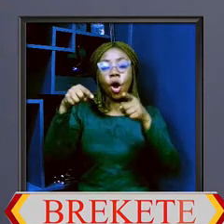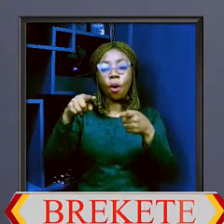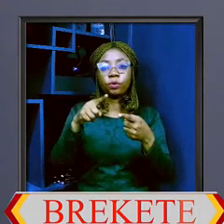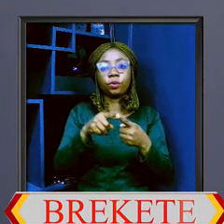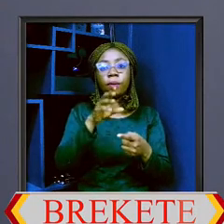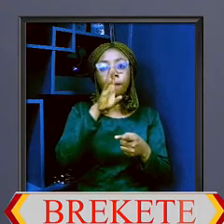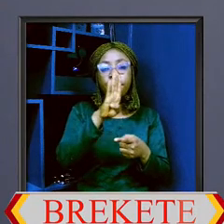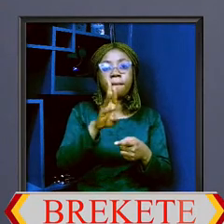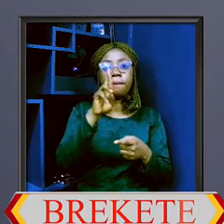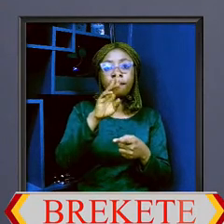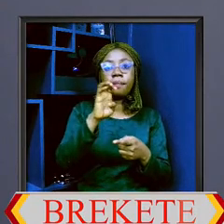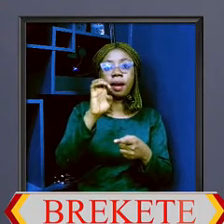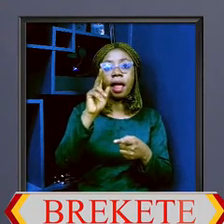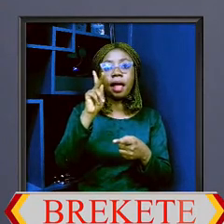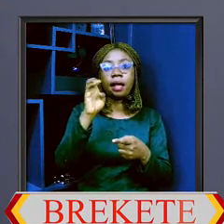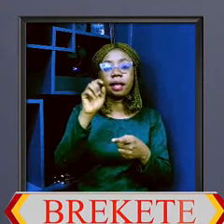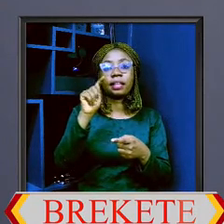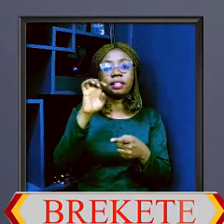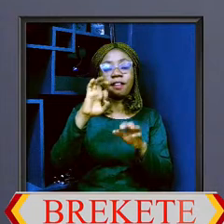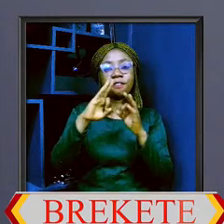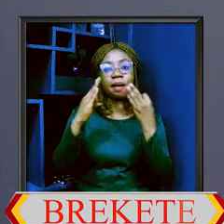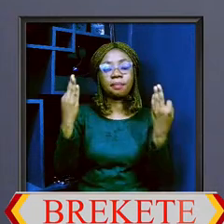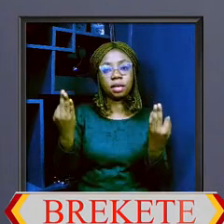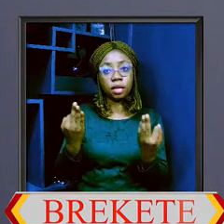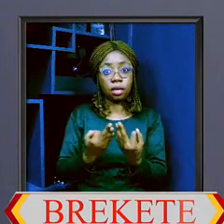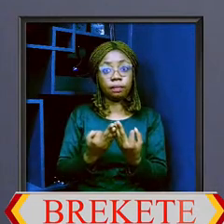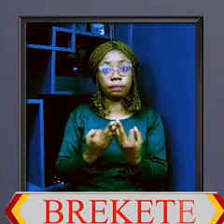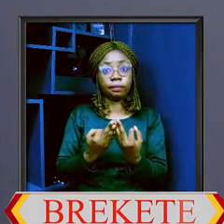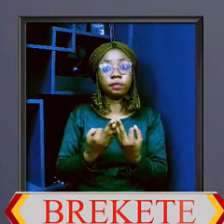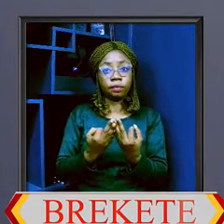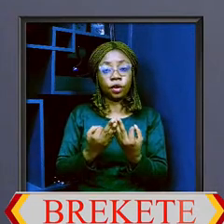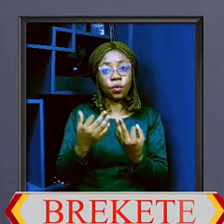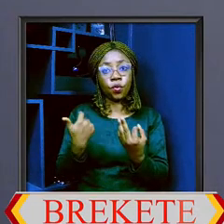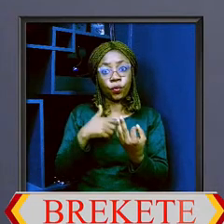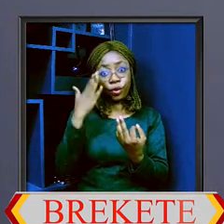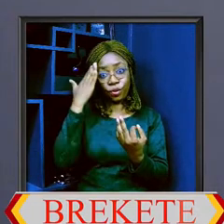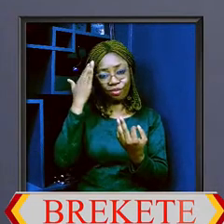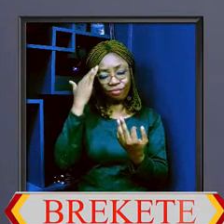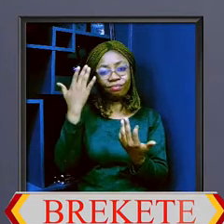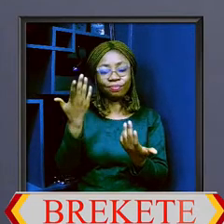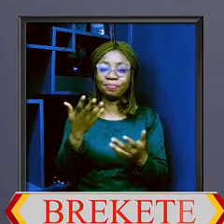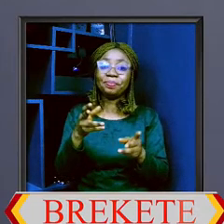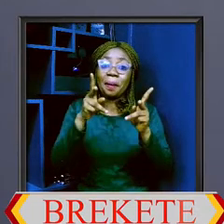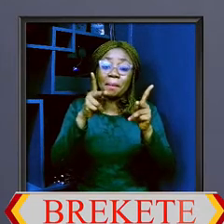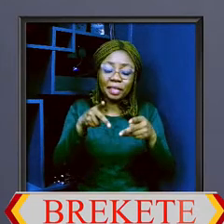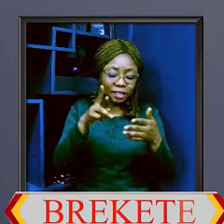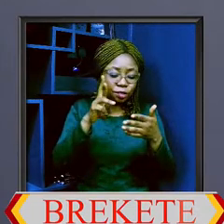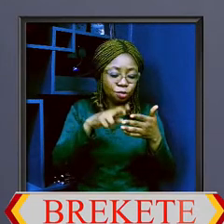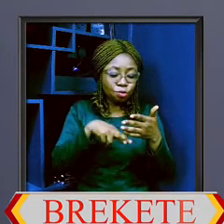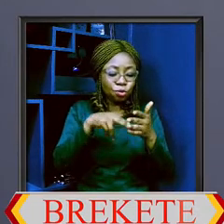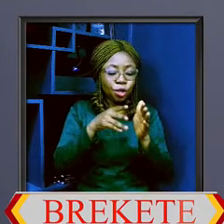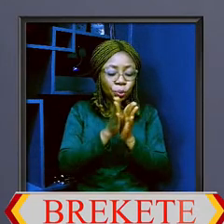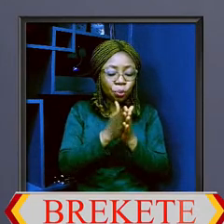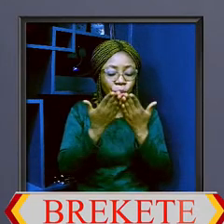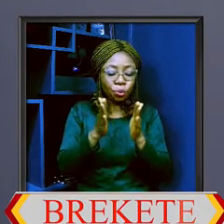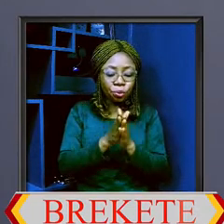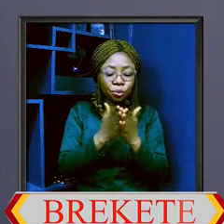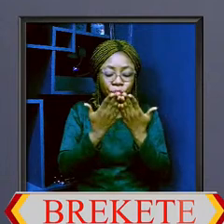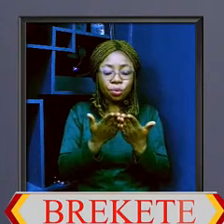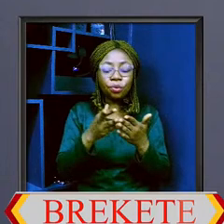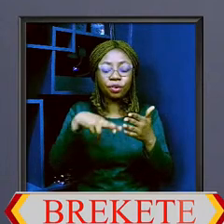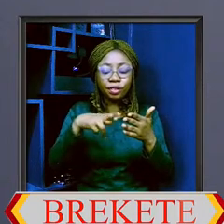a family say h read book read book so